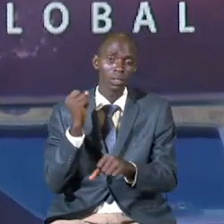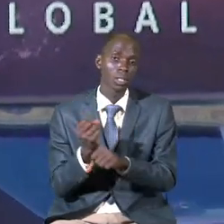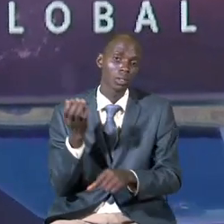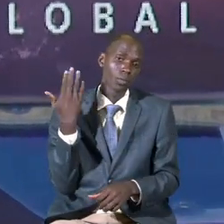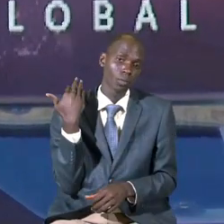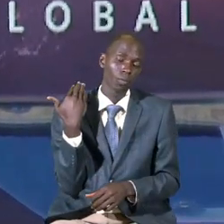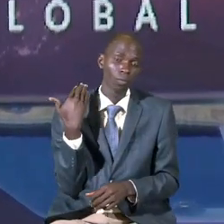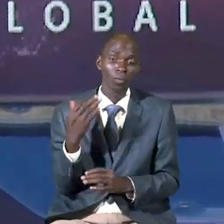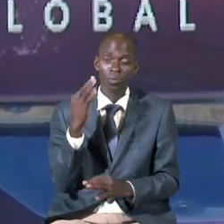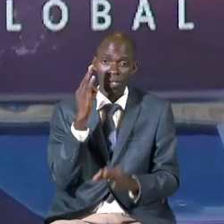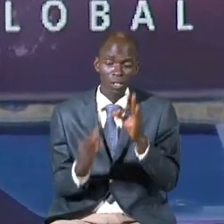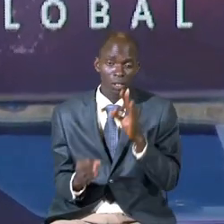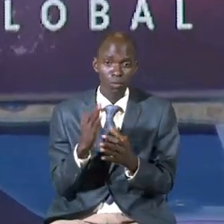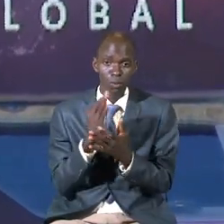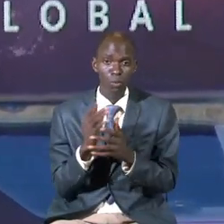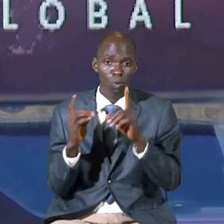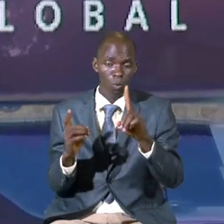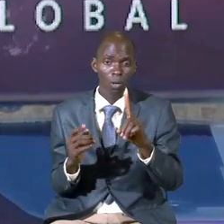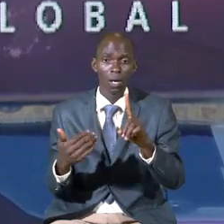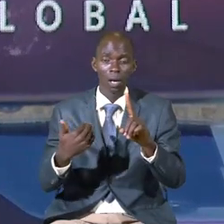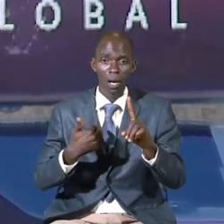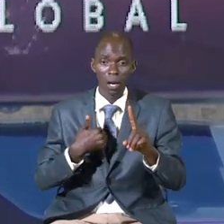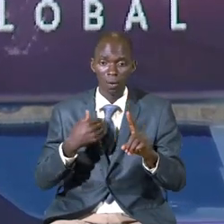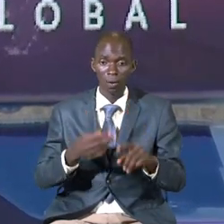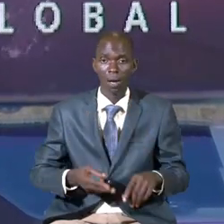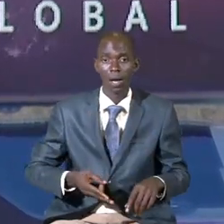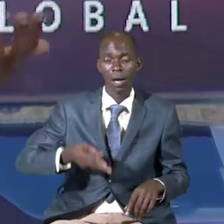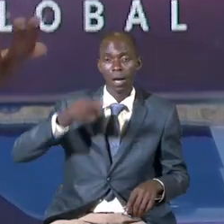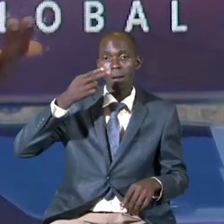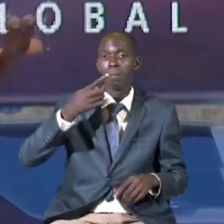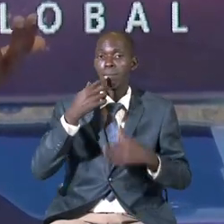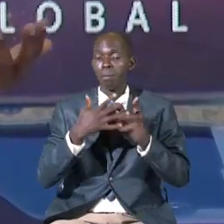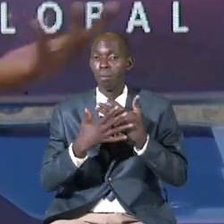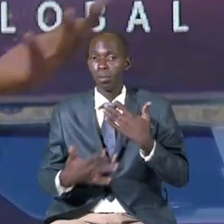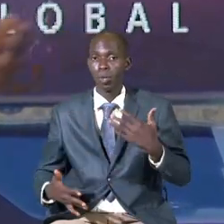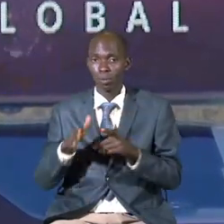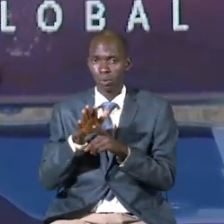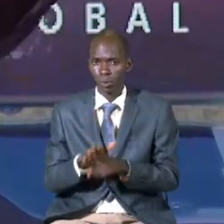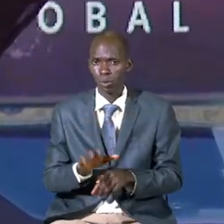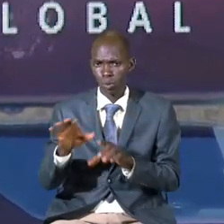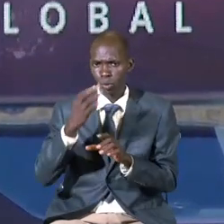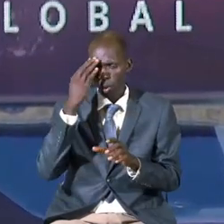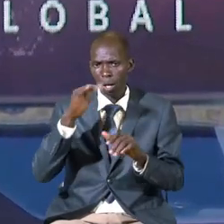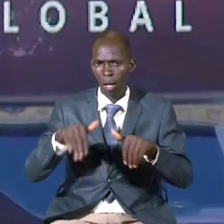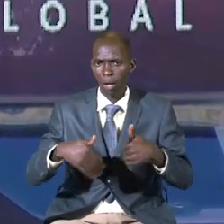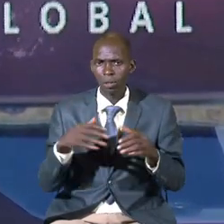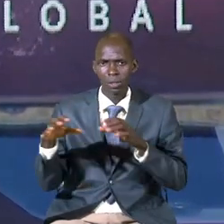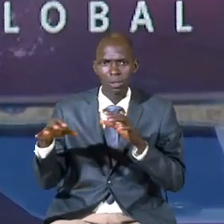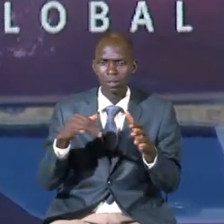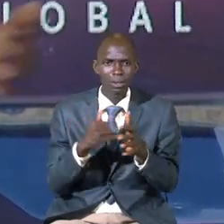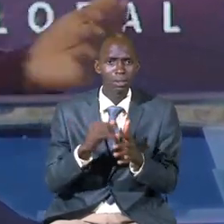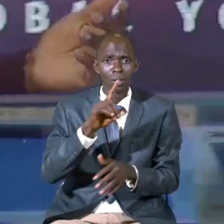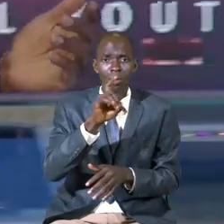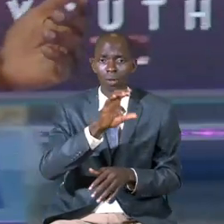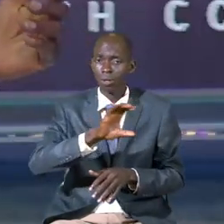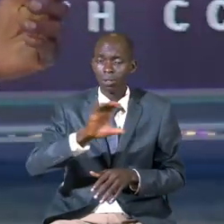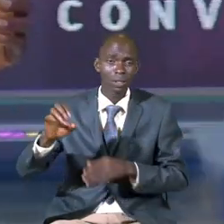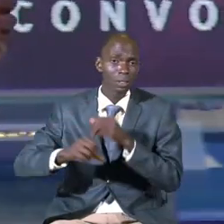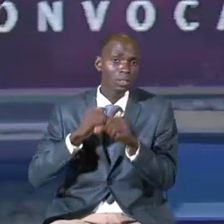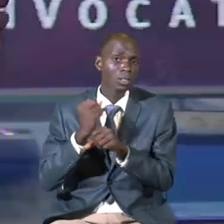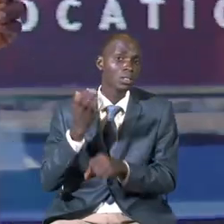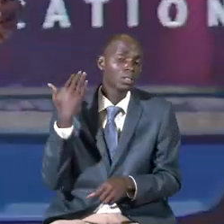somebody had a high blood pressure do you know they treated high blood pressure a hundred years ago they